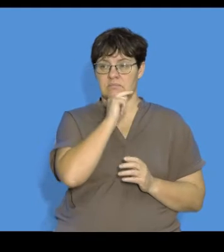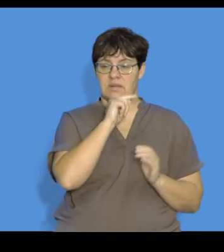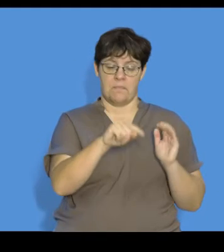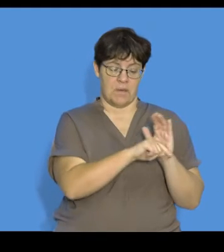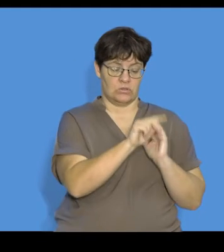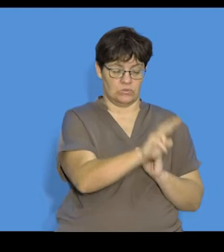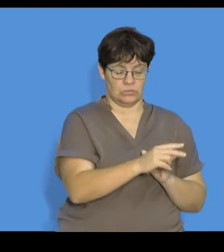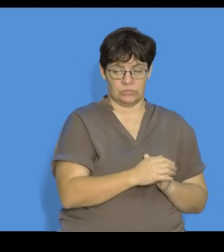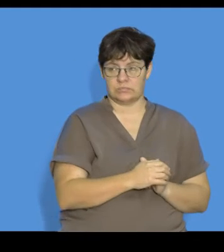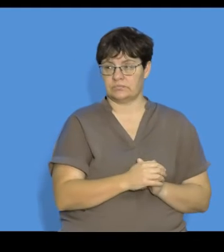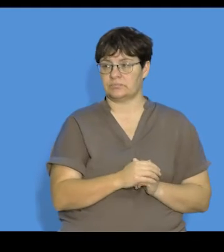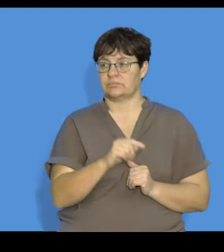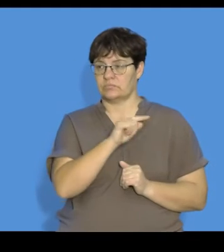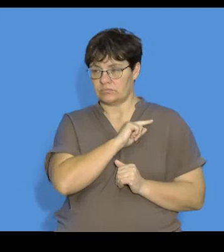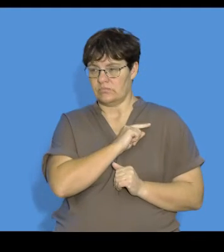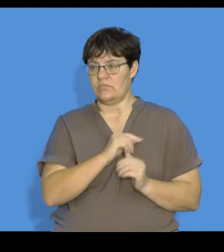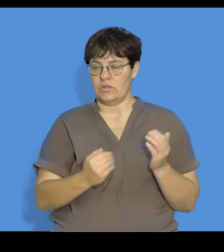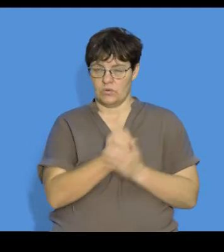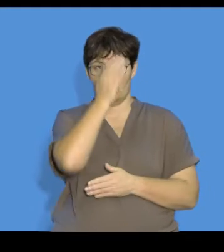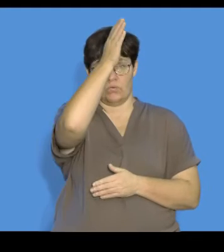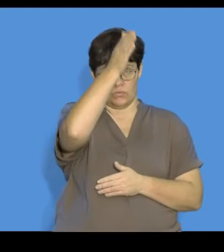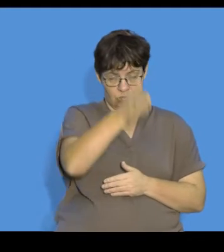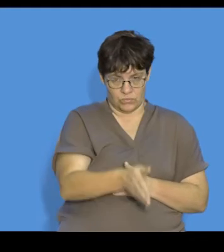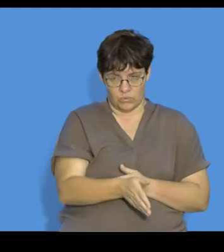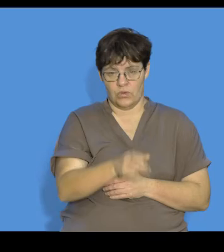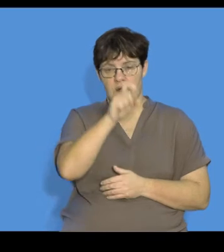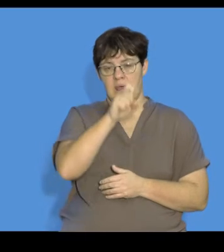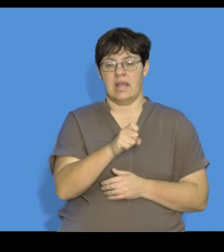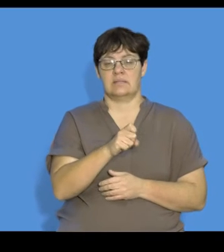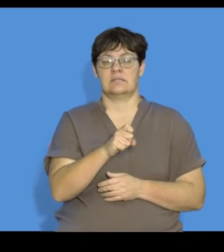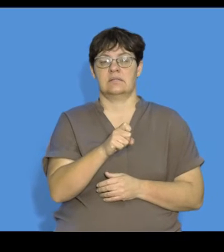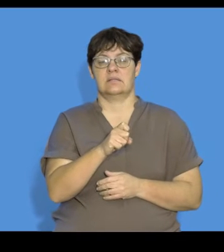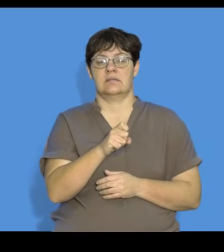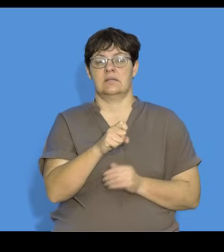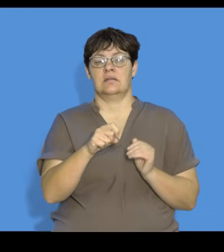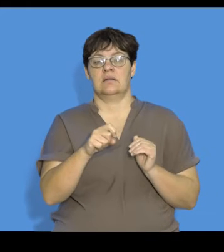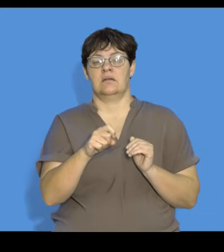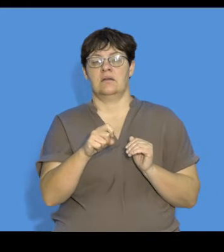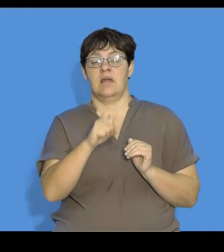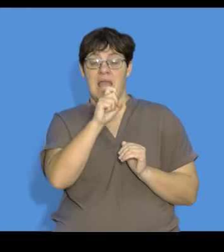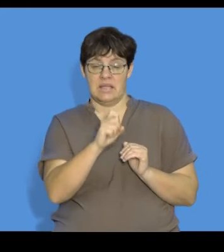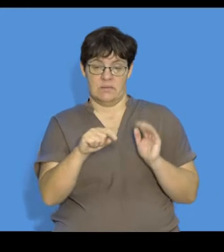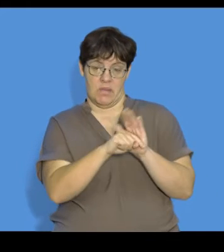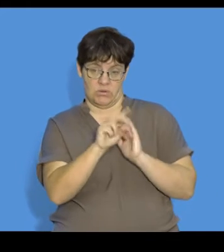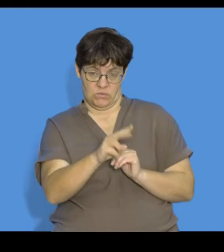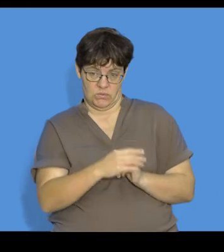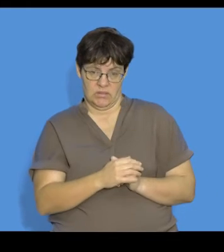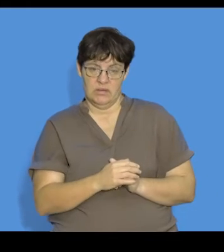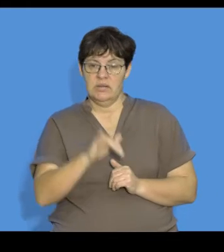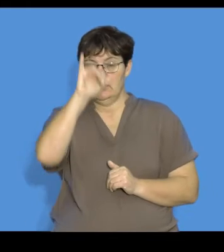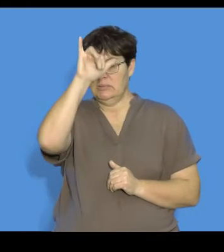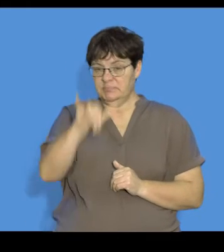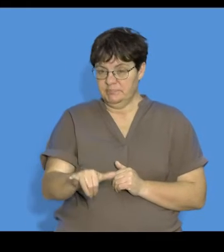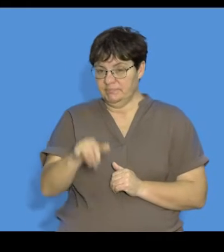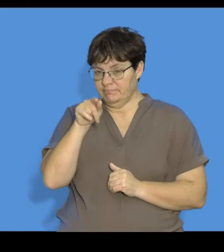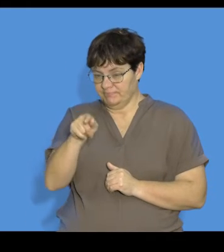2. Hence, the new asymptote is now x equals to minus 2. And then the y asymptote